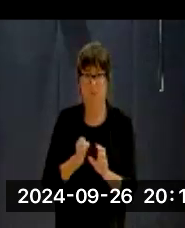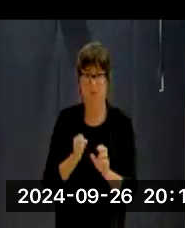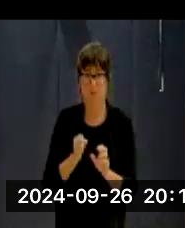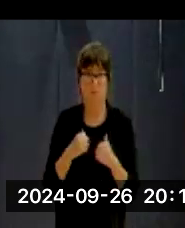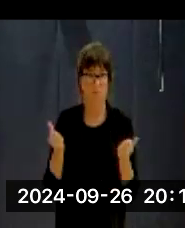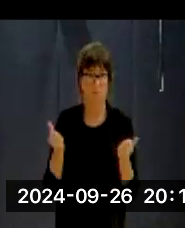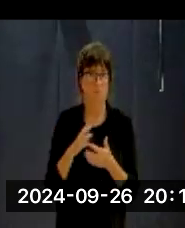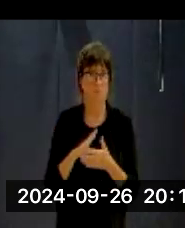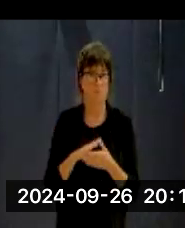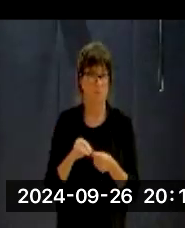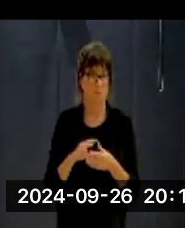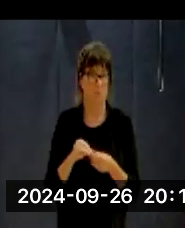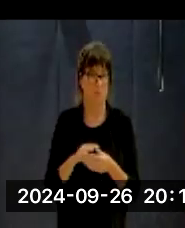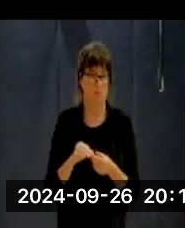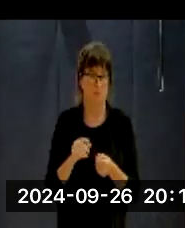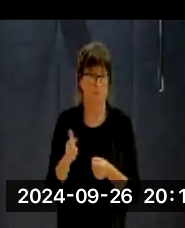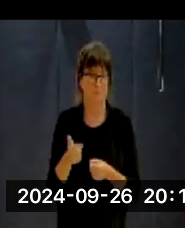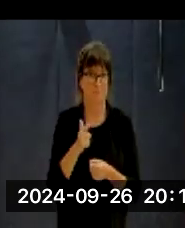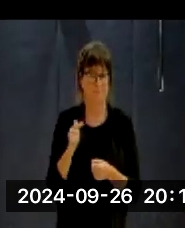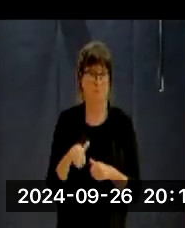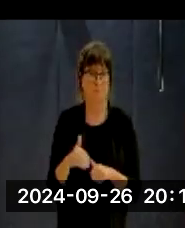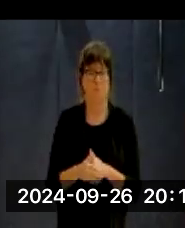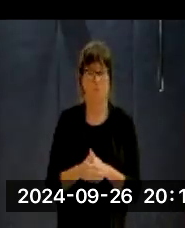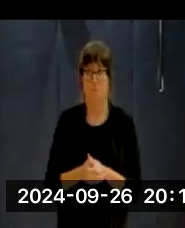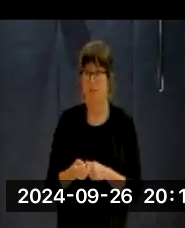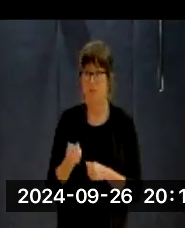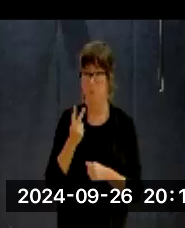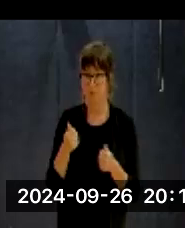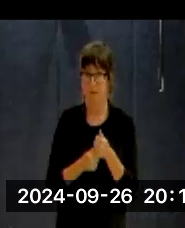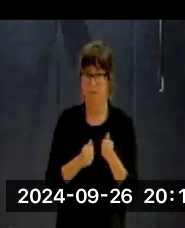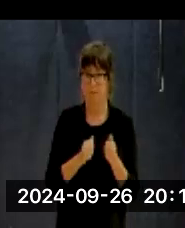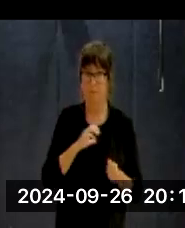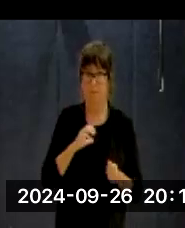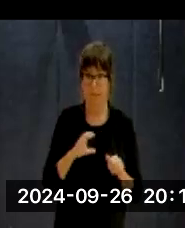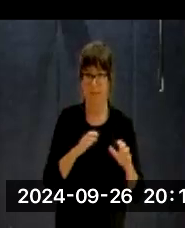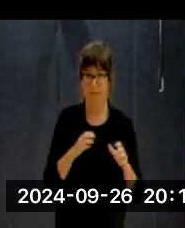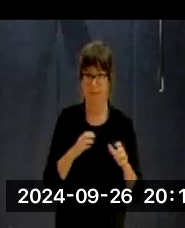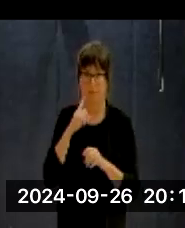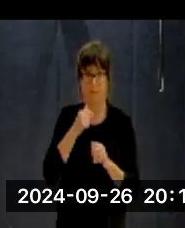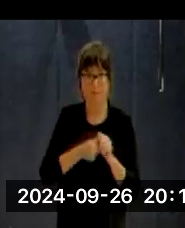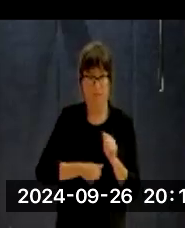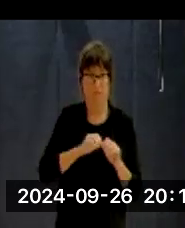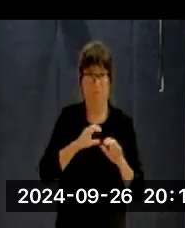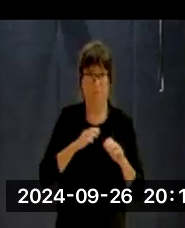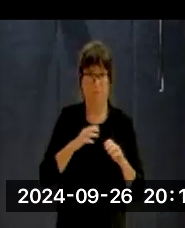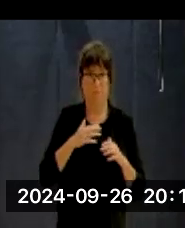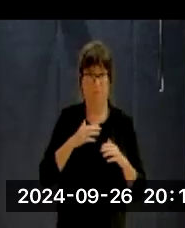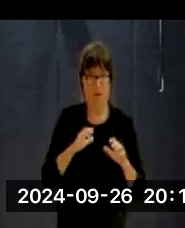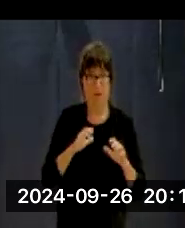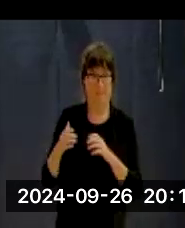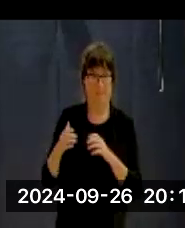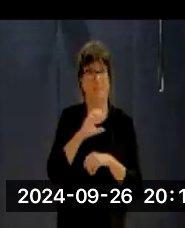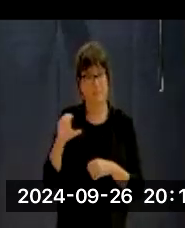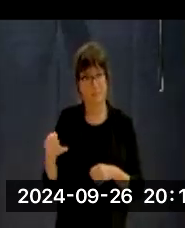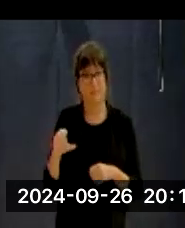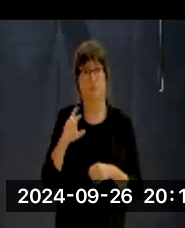your stories. We've had two subcommittees from each body, CC, Regina,